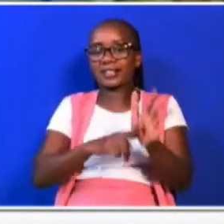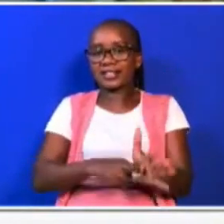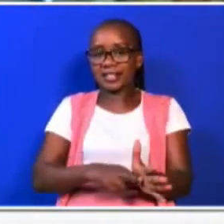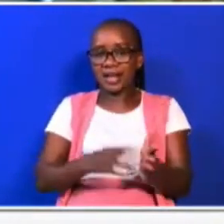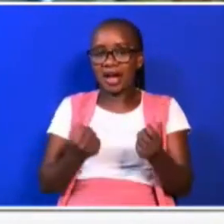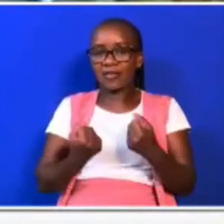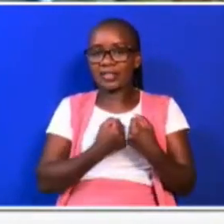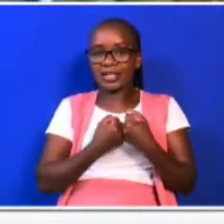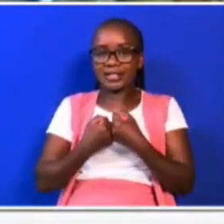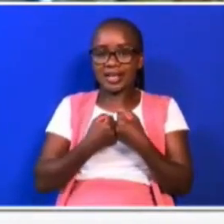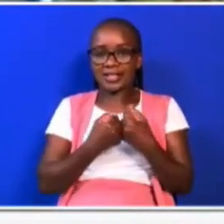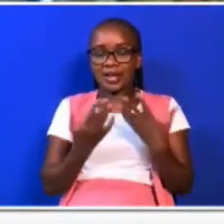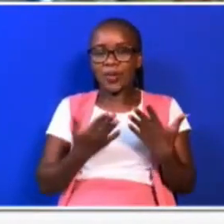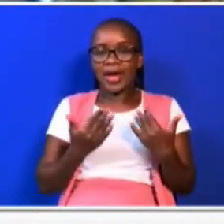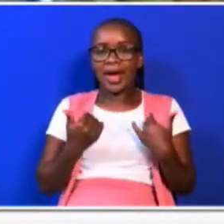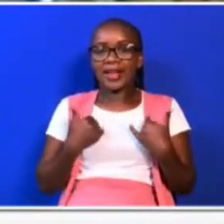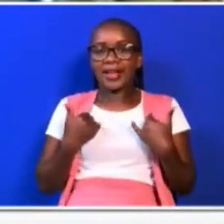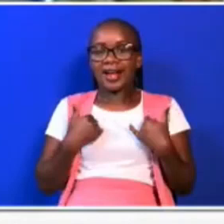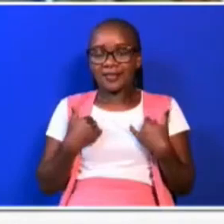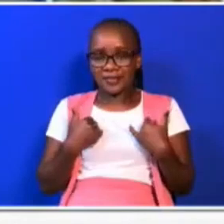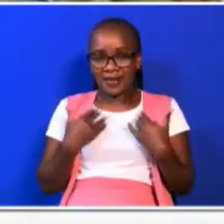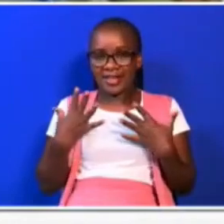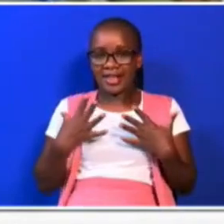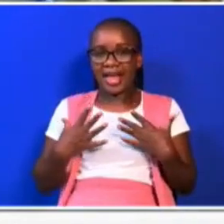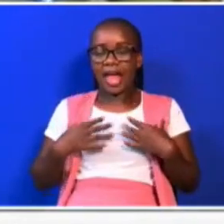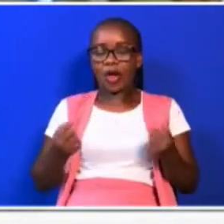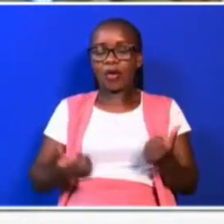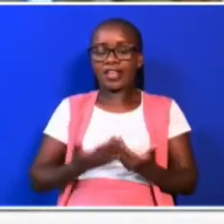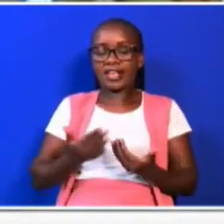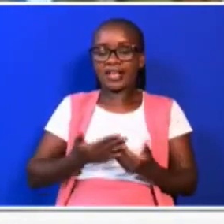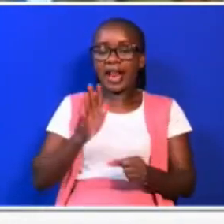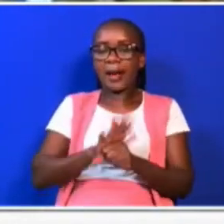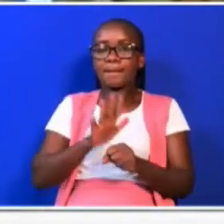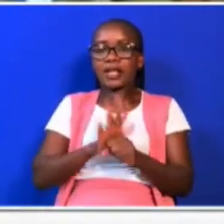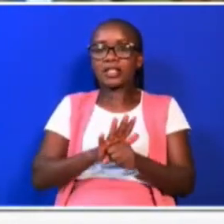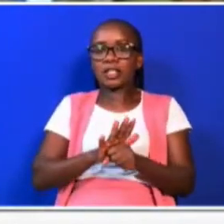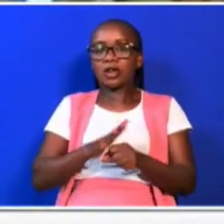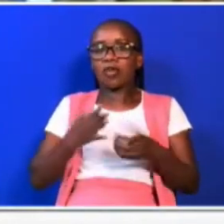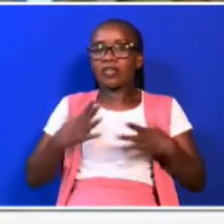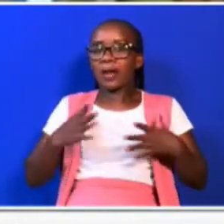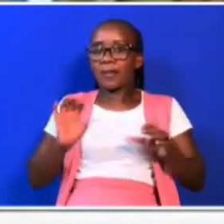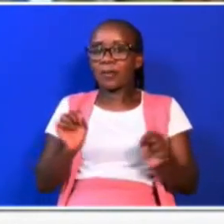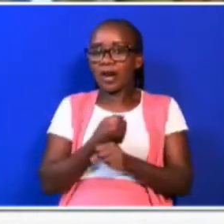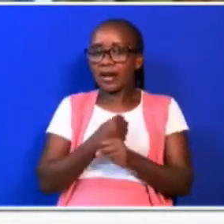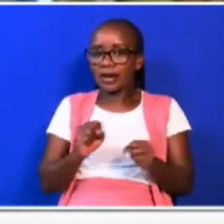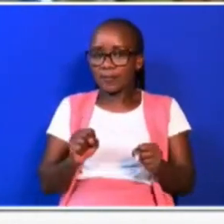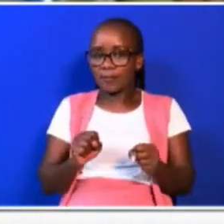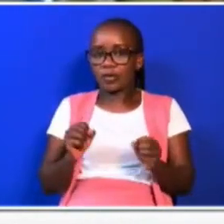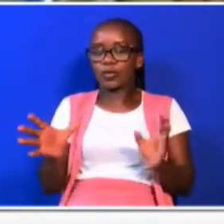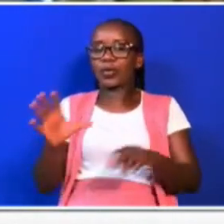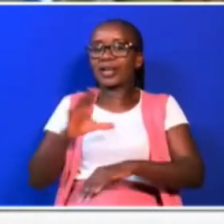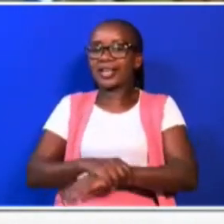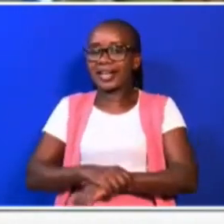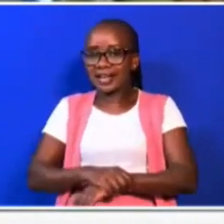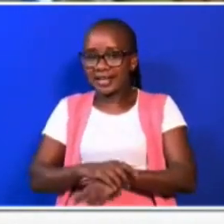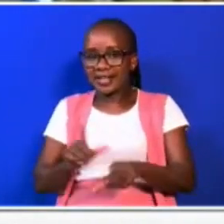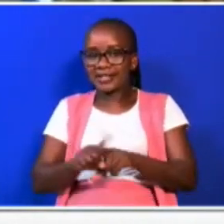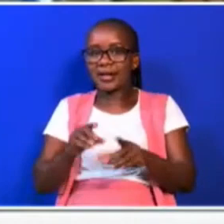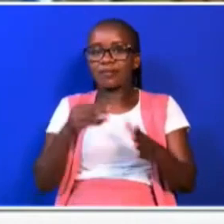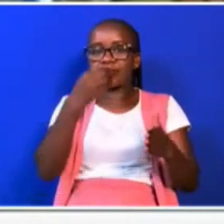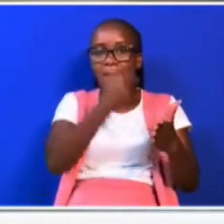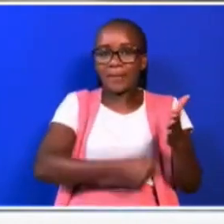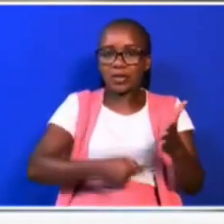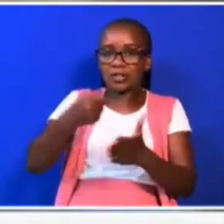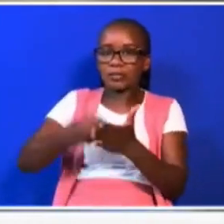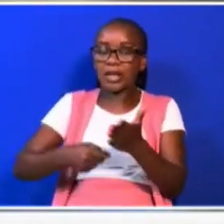greatest challenge that I have is health care. Majority of our people are never able to afford hospital bills and things